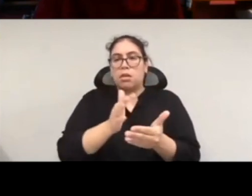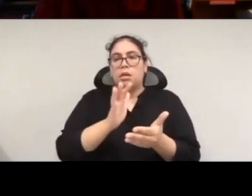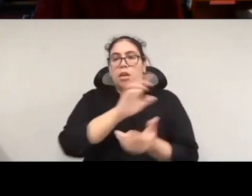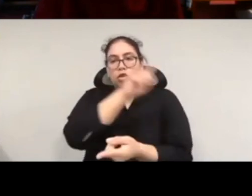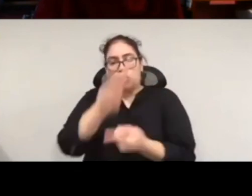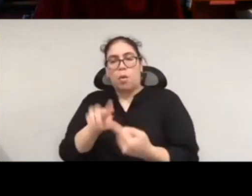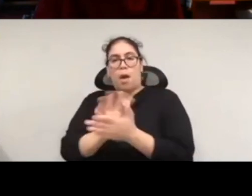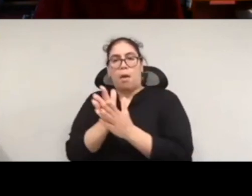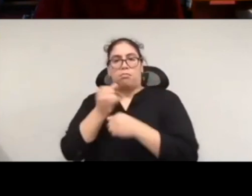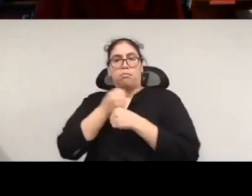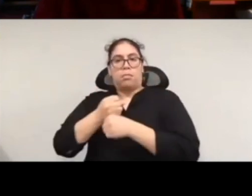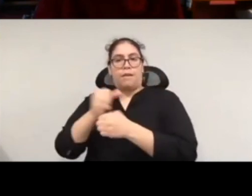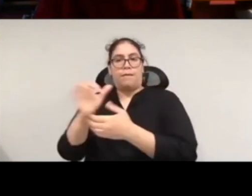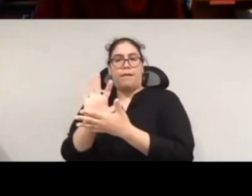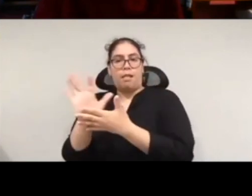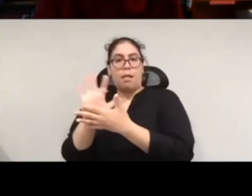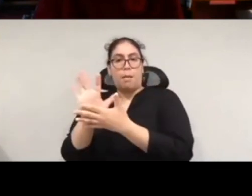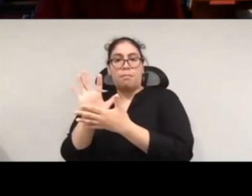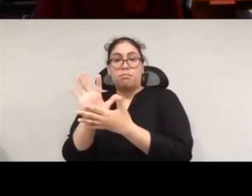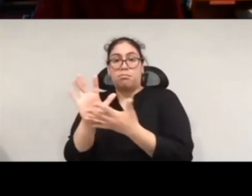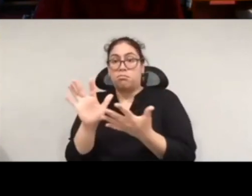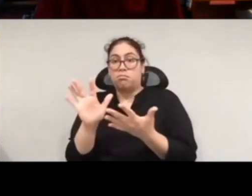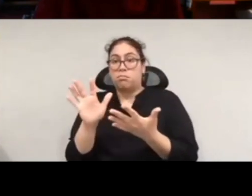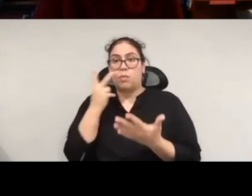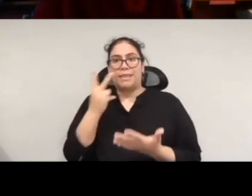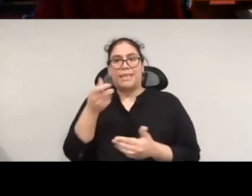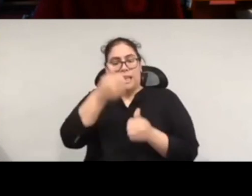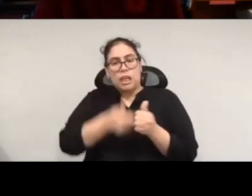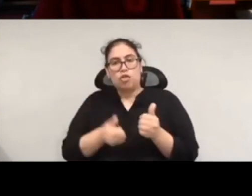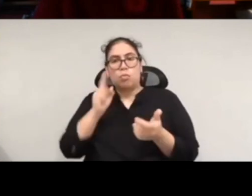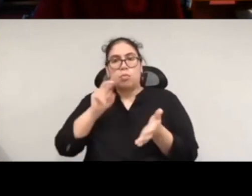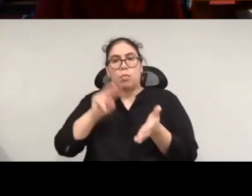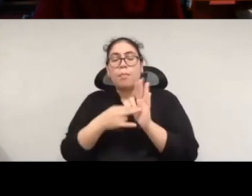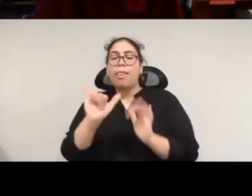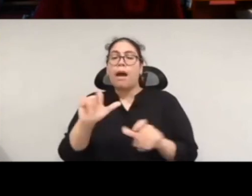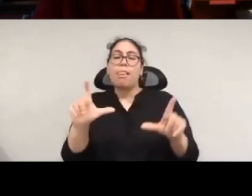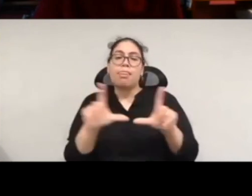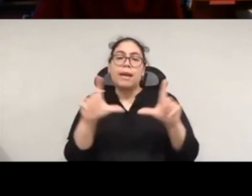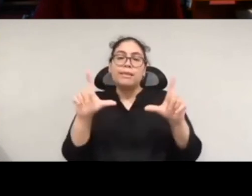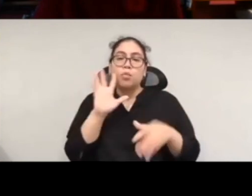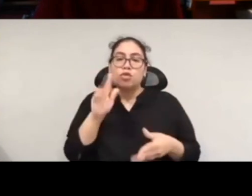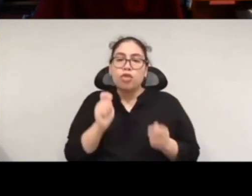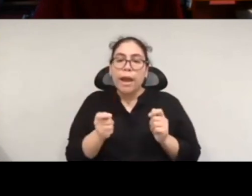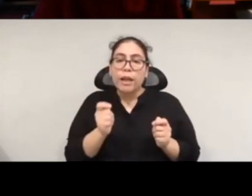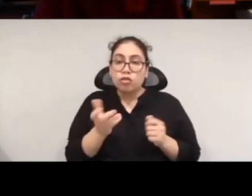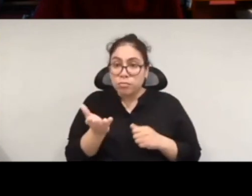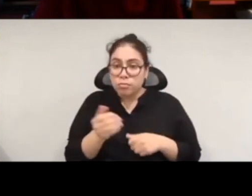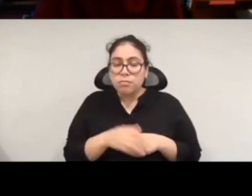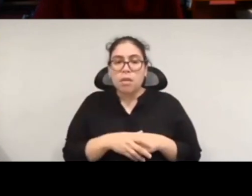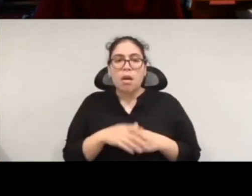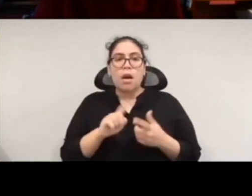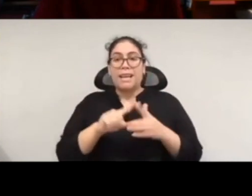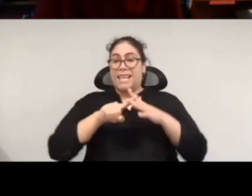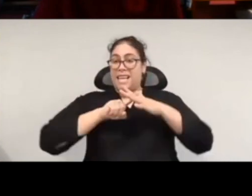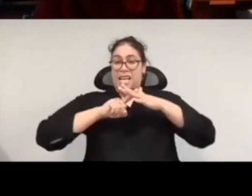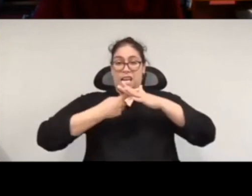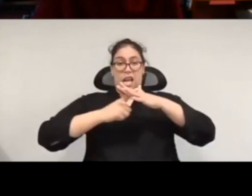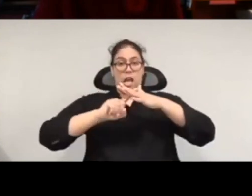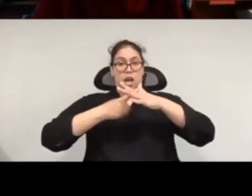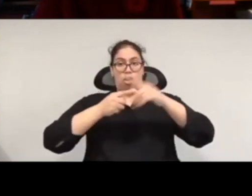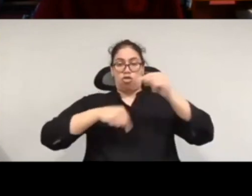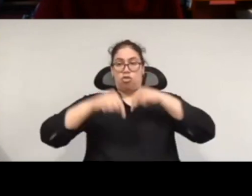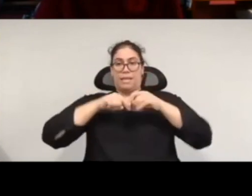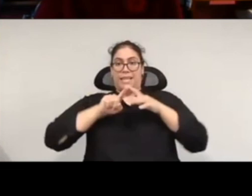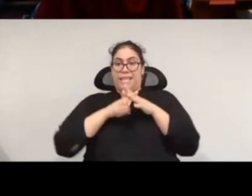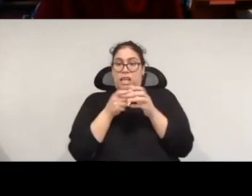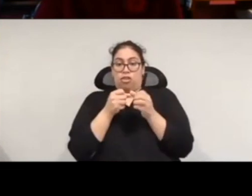enough to see that, it's going to get repurposed. It's going to be, licensing will change and things like that. But in the initial stages of